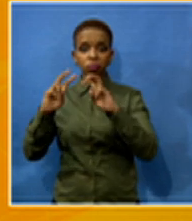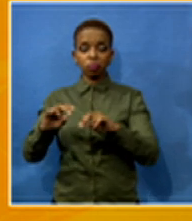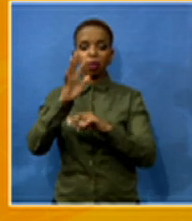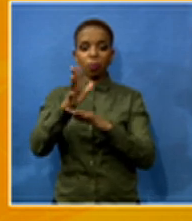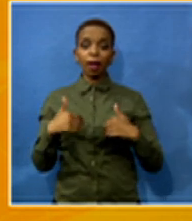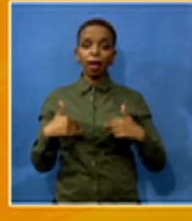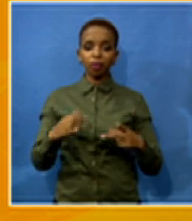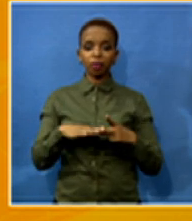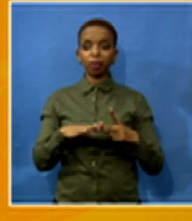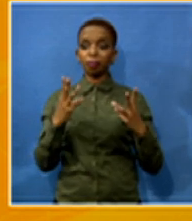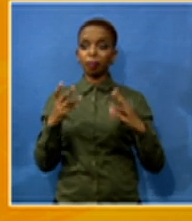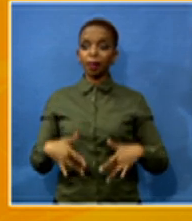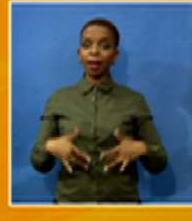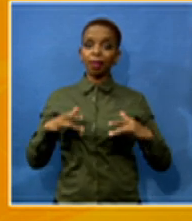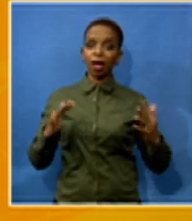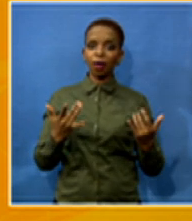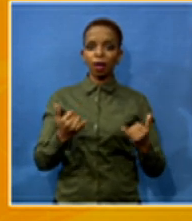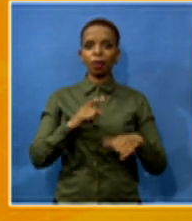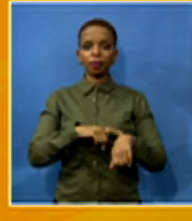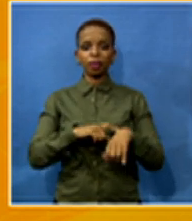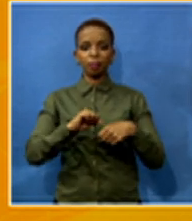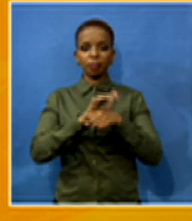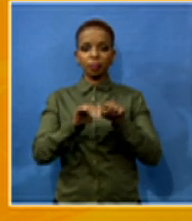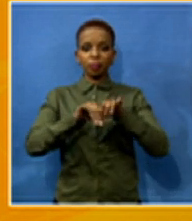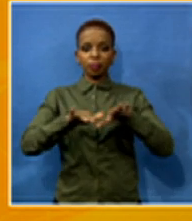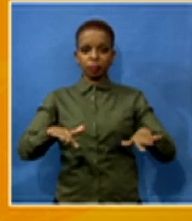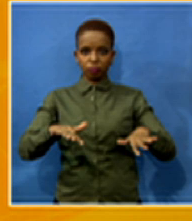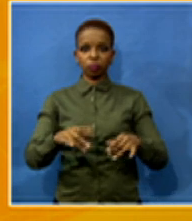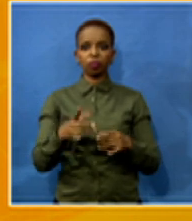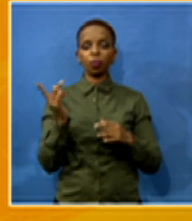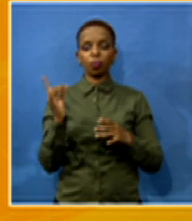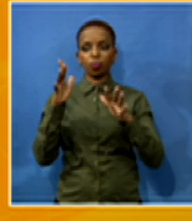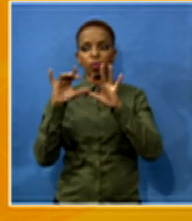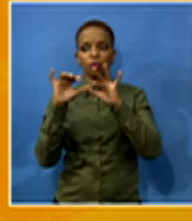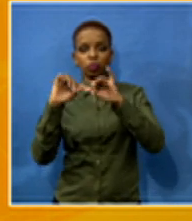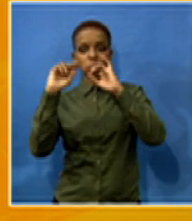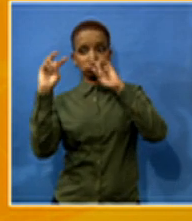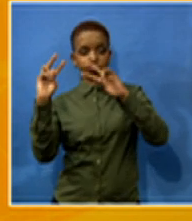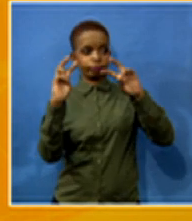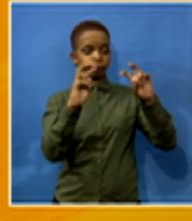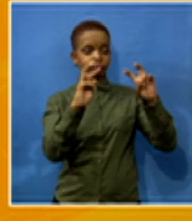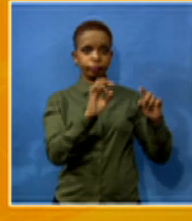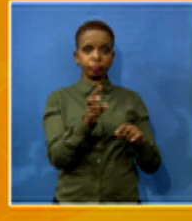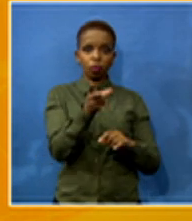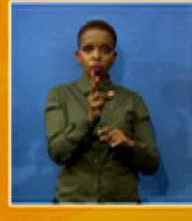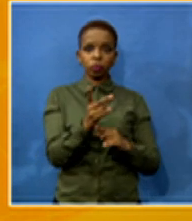the entire study population in regards to their response to COVID-19, and of course indicating that they will